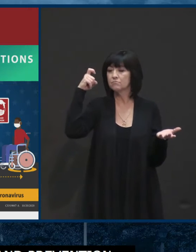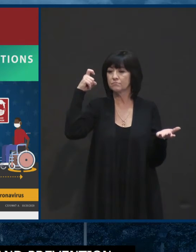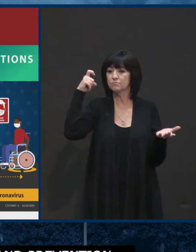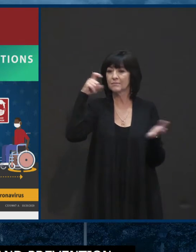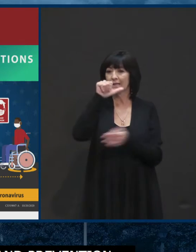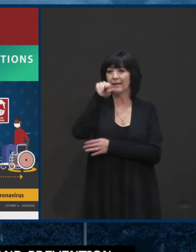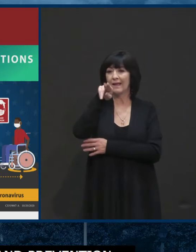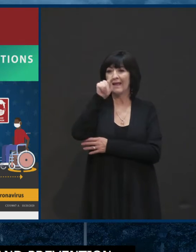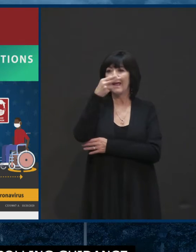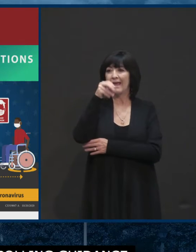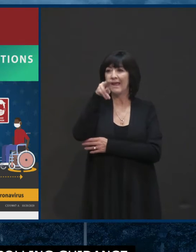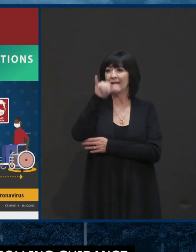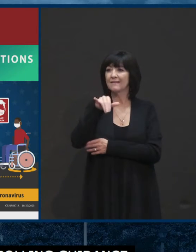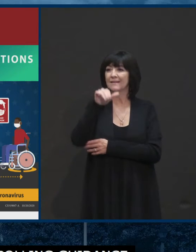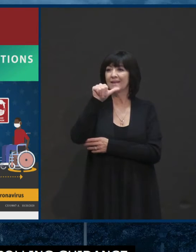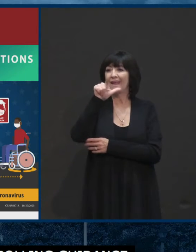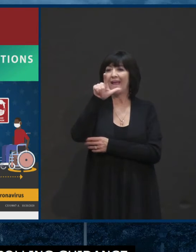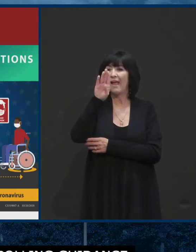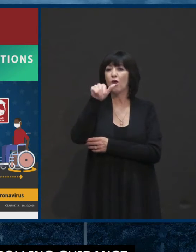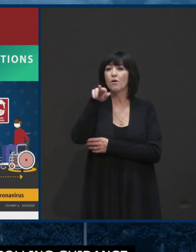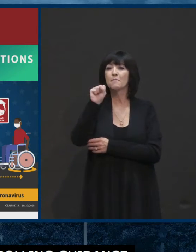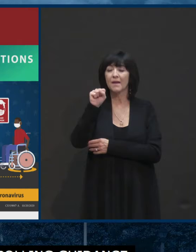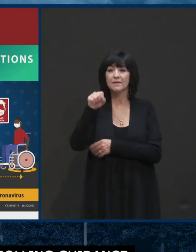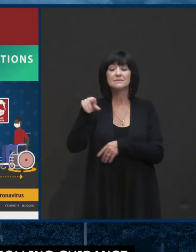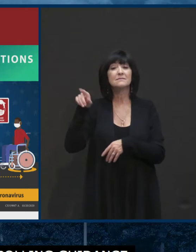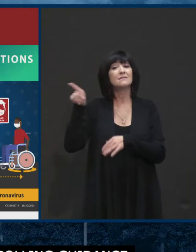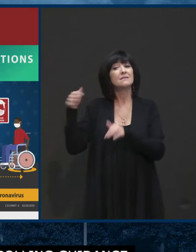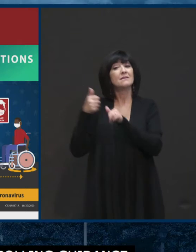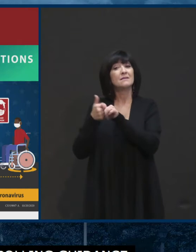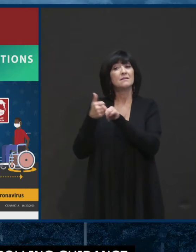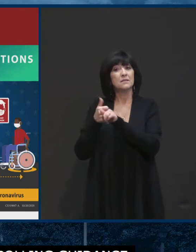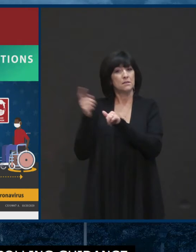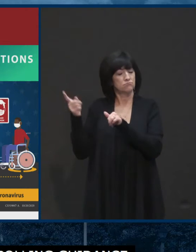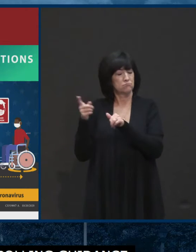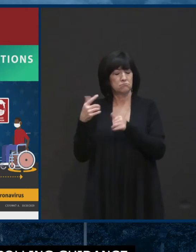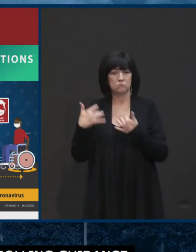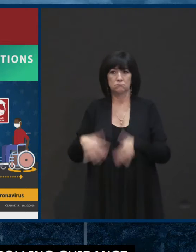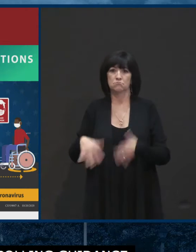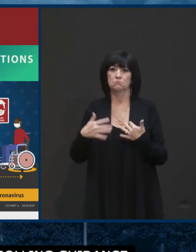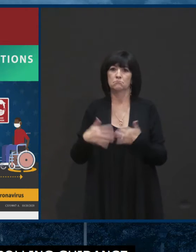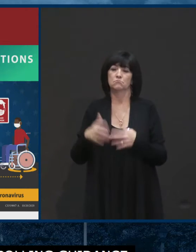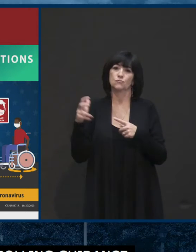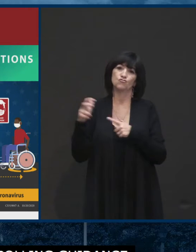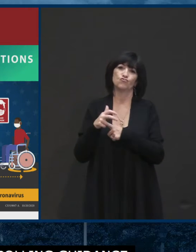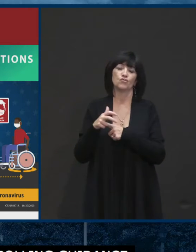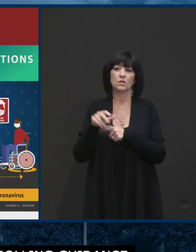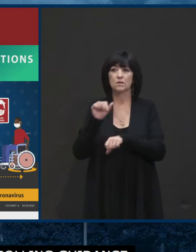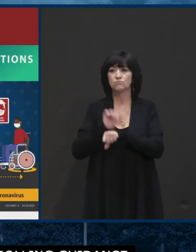Anthony Albence, who's our state election commissioner, has done really a fabulous job, not only really getting